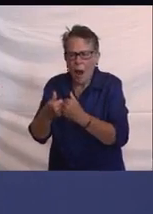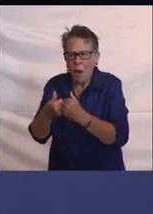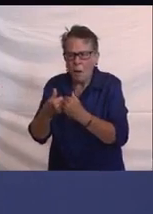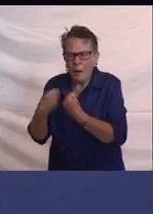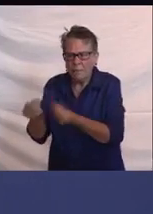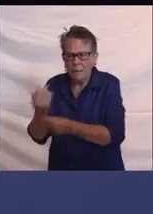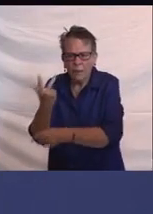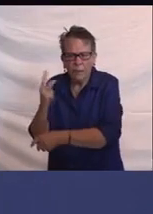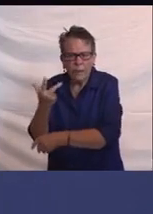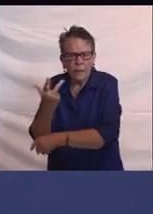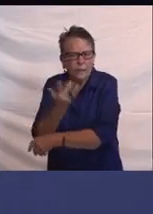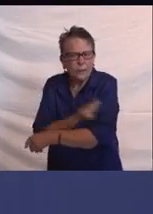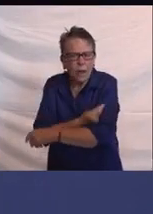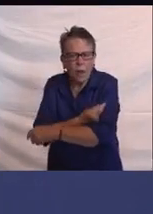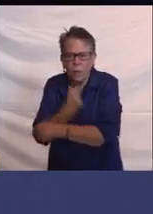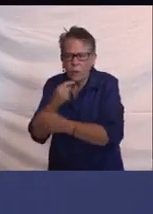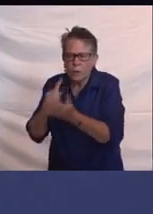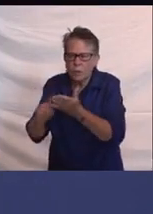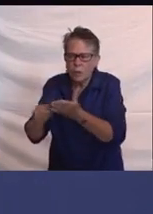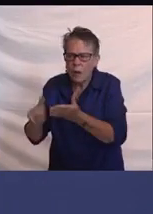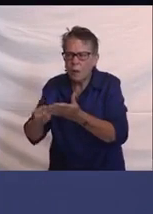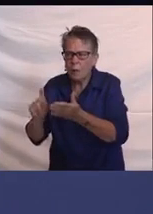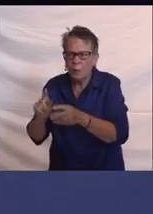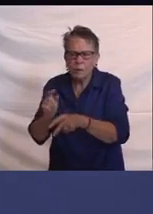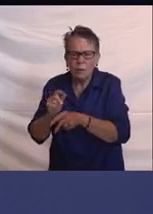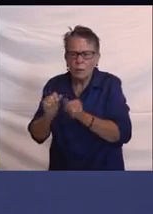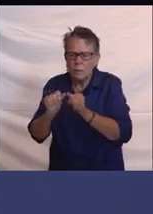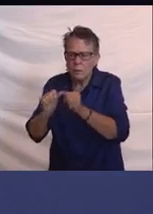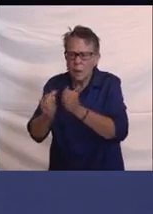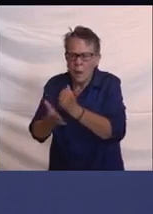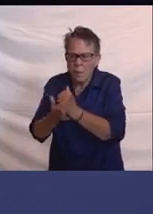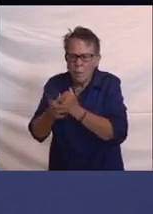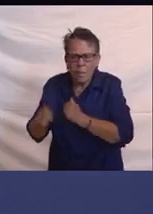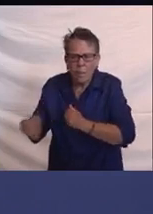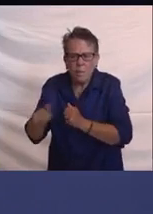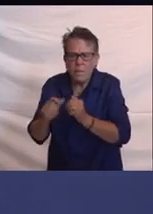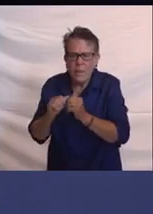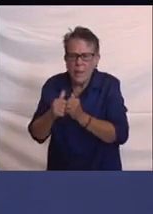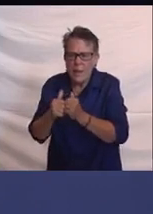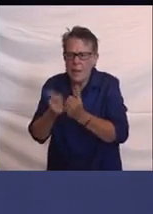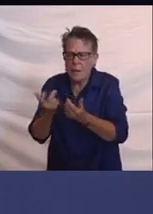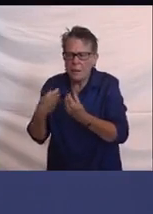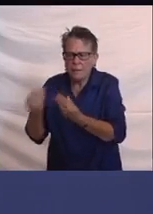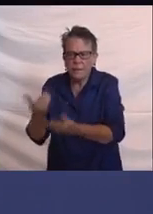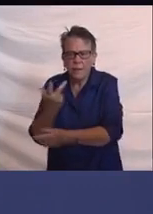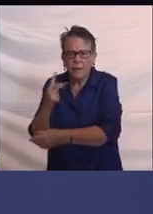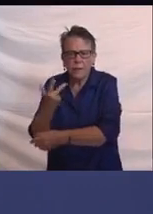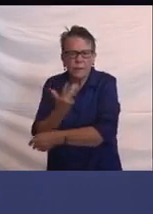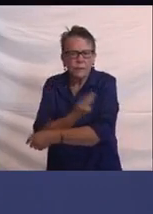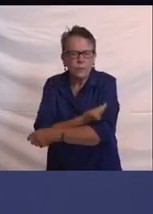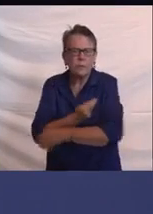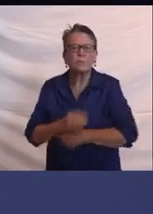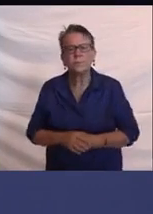administered their initial series. Individuals can reach out directly to their local health department or complete the